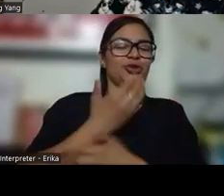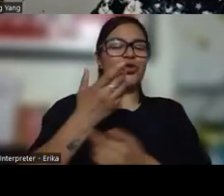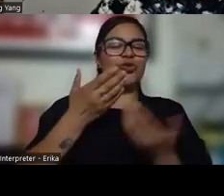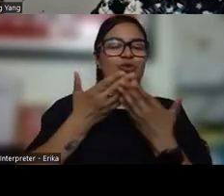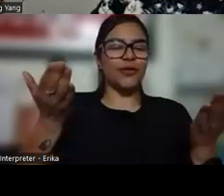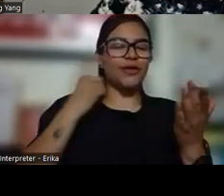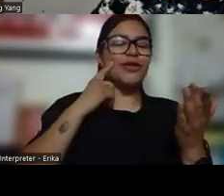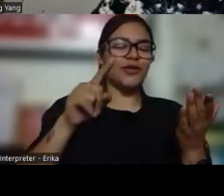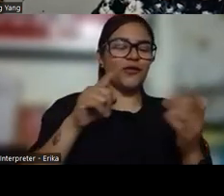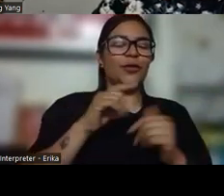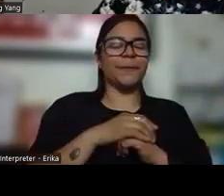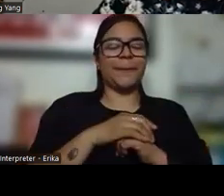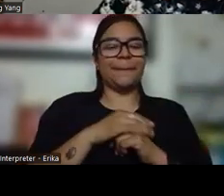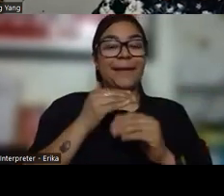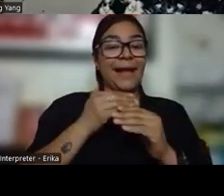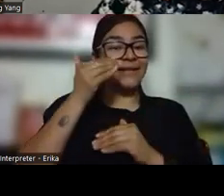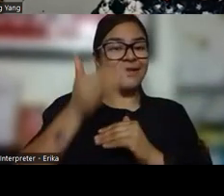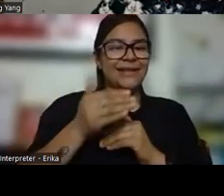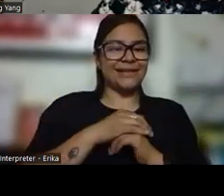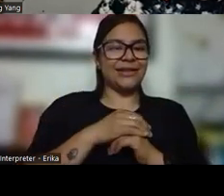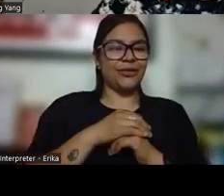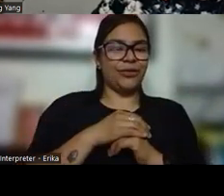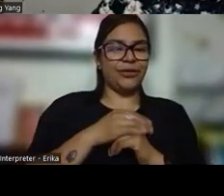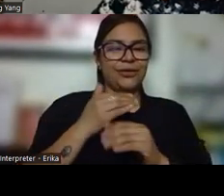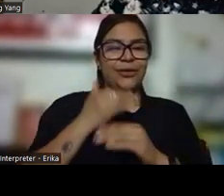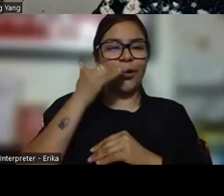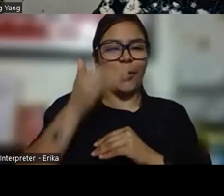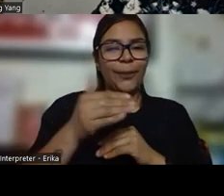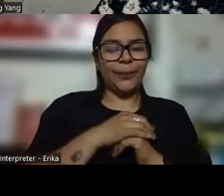management as well. Next slide, please.